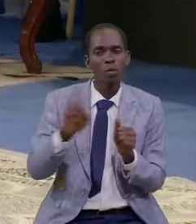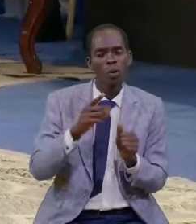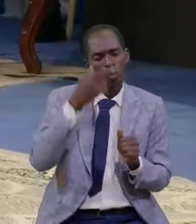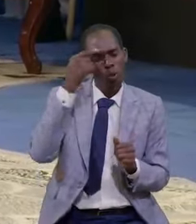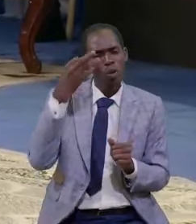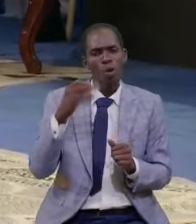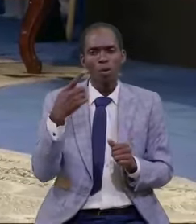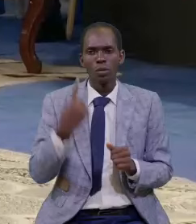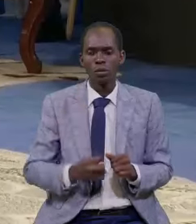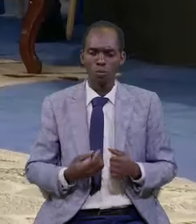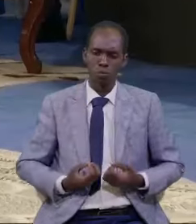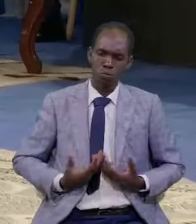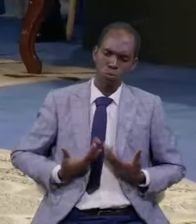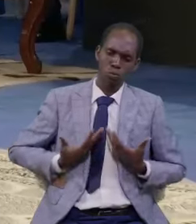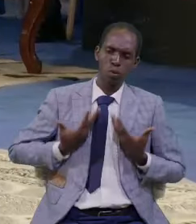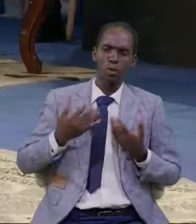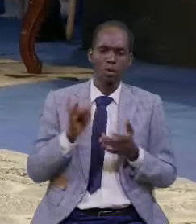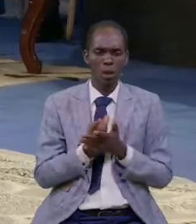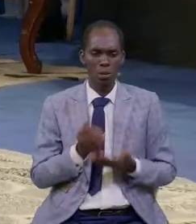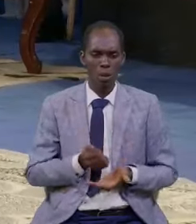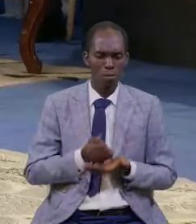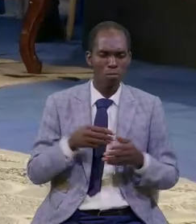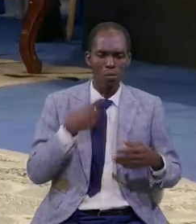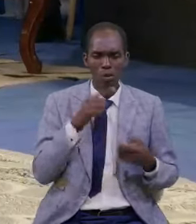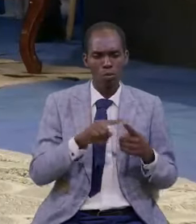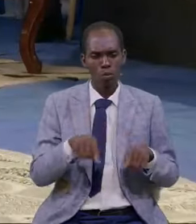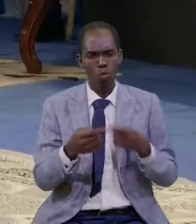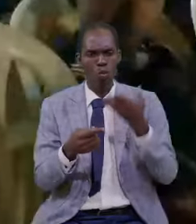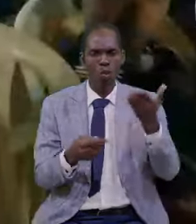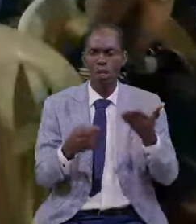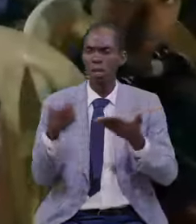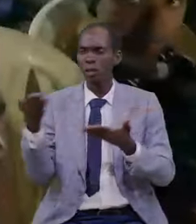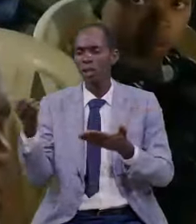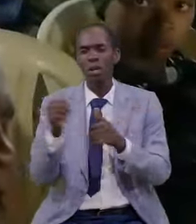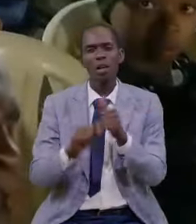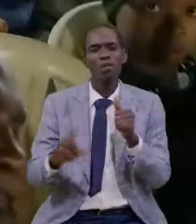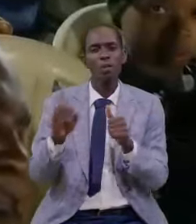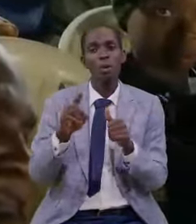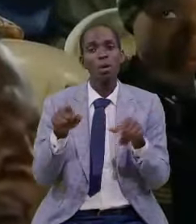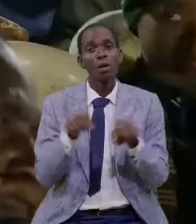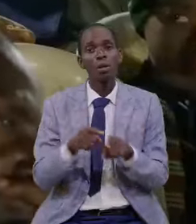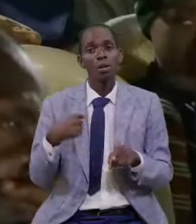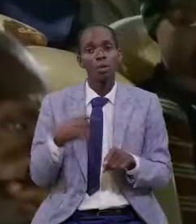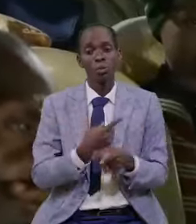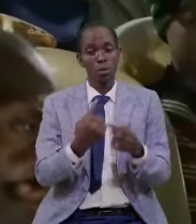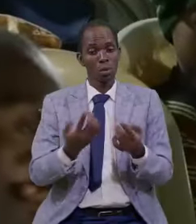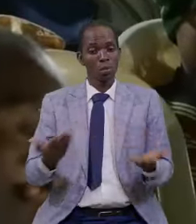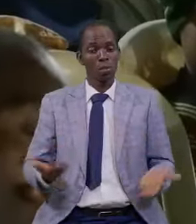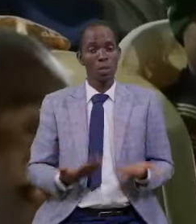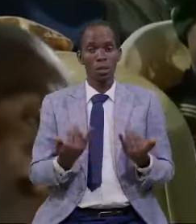driving us to go there, everywhere. And as we come tonight, we're